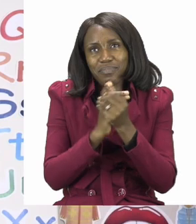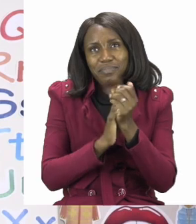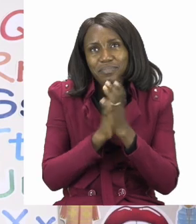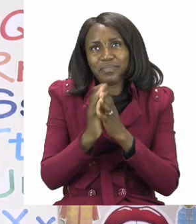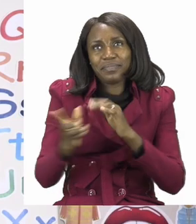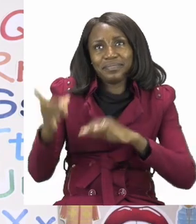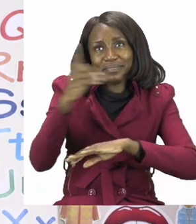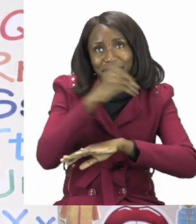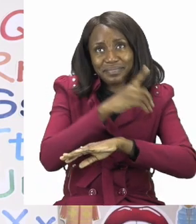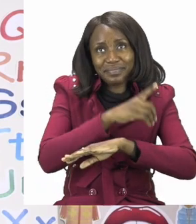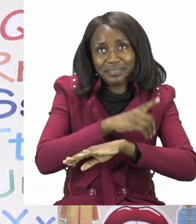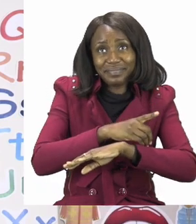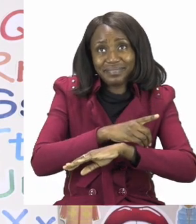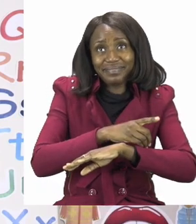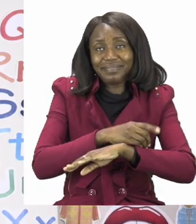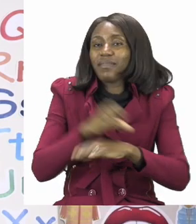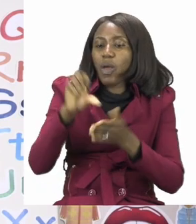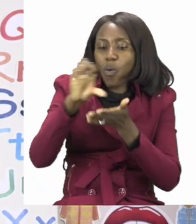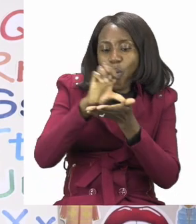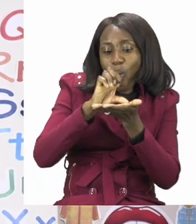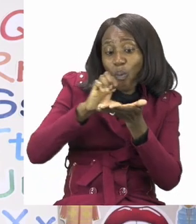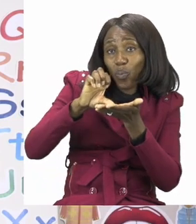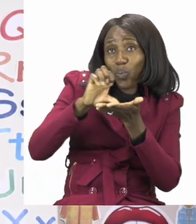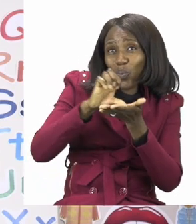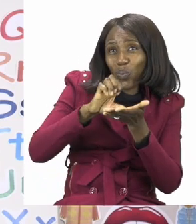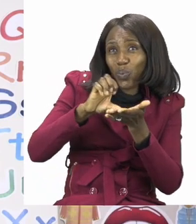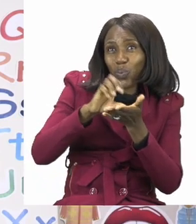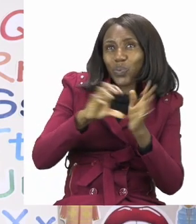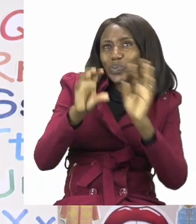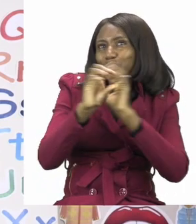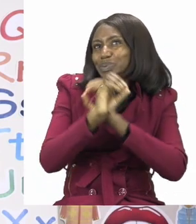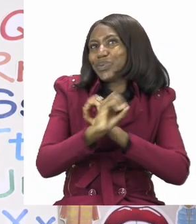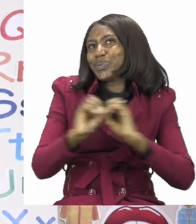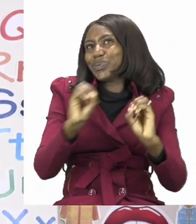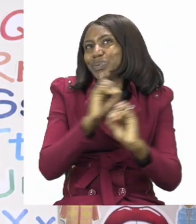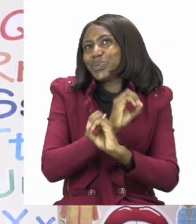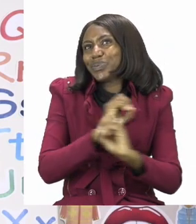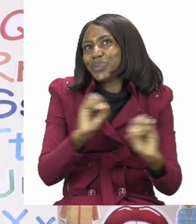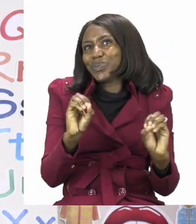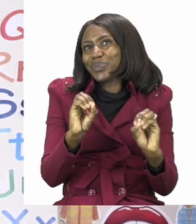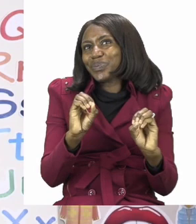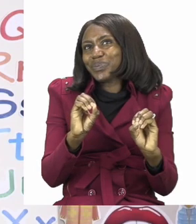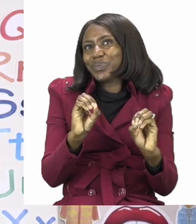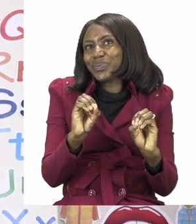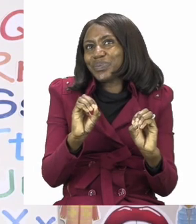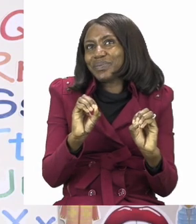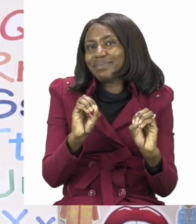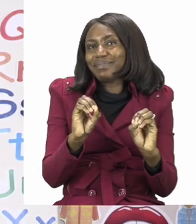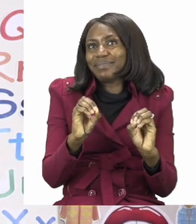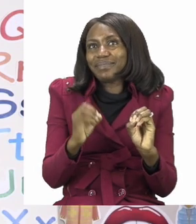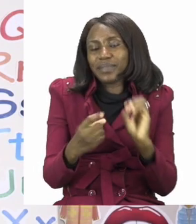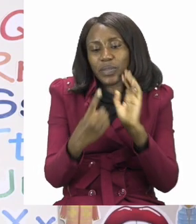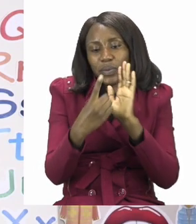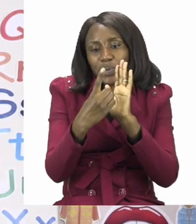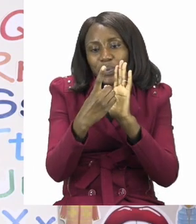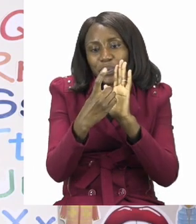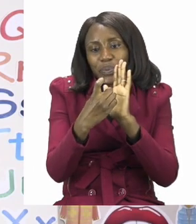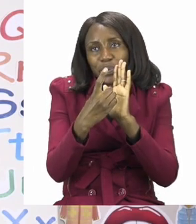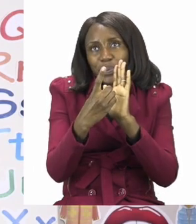Sanitize every day so the germs can stay away.